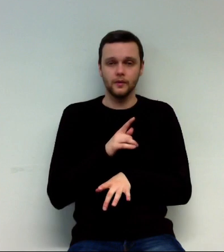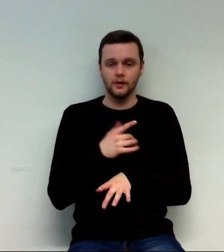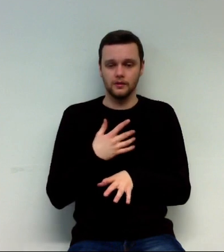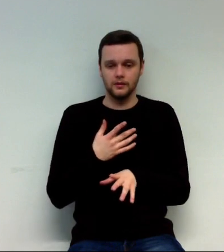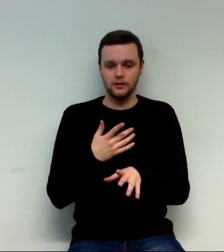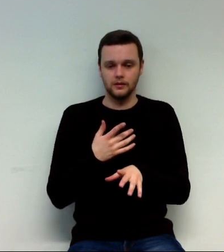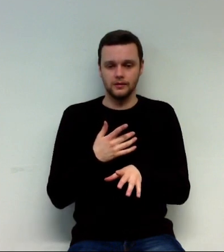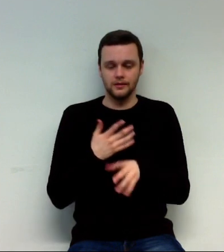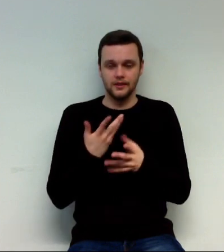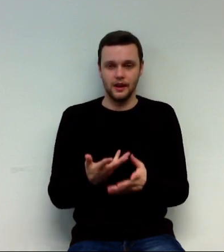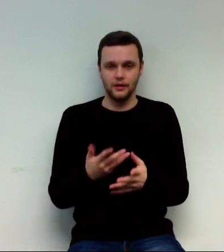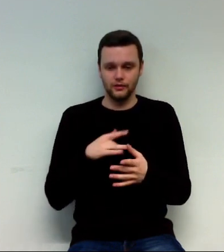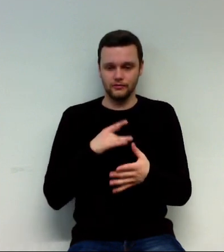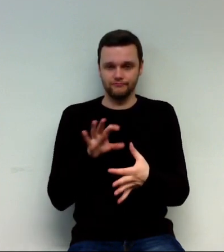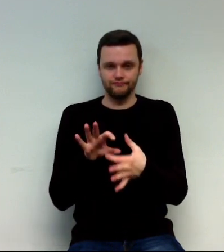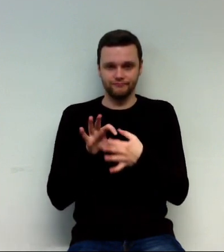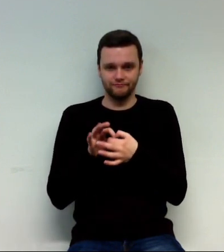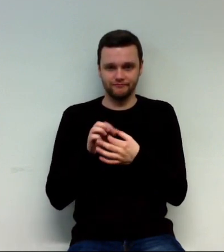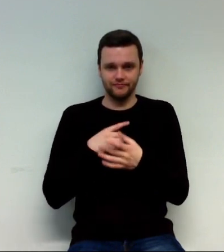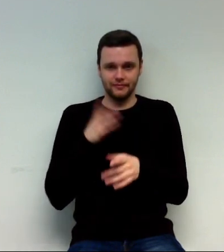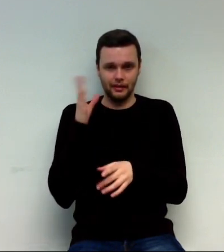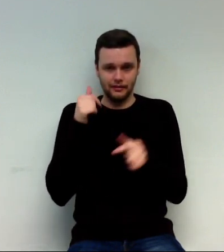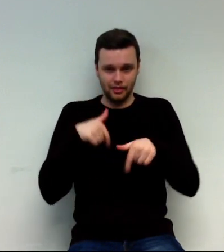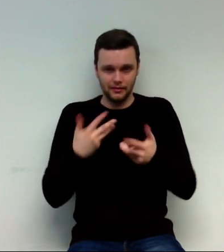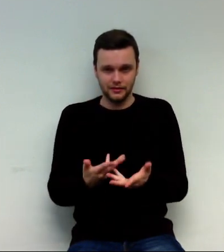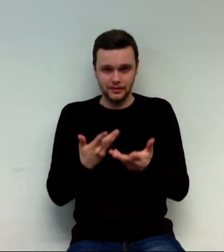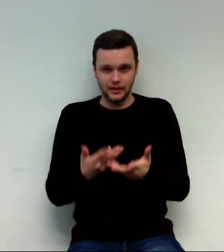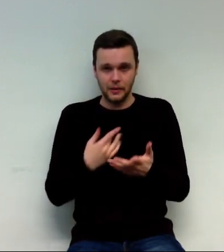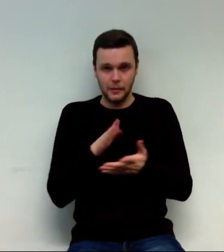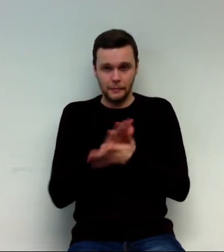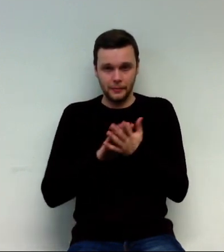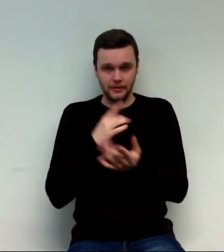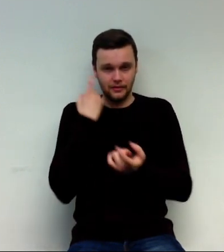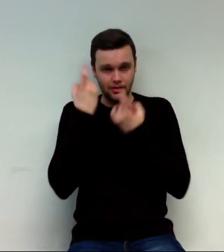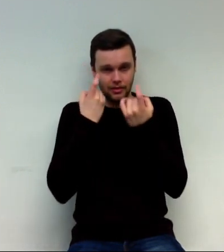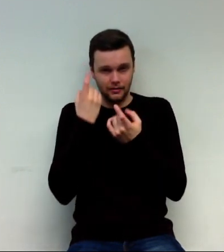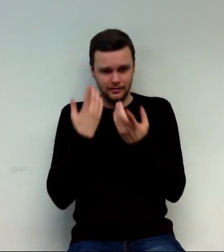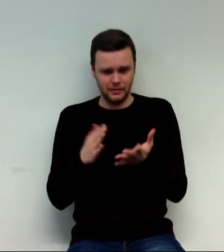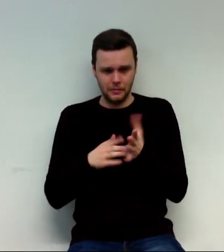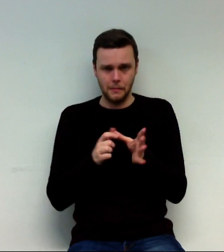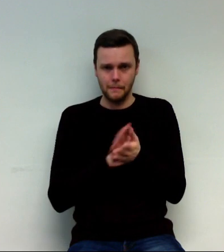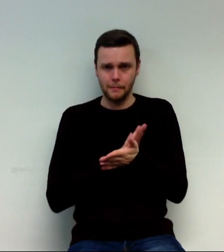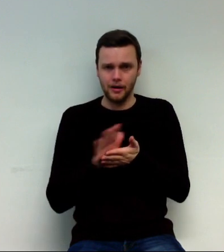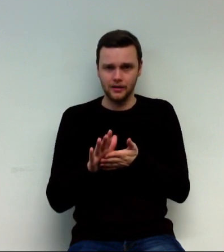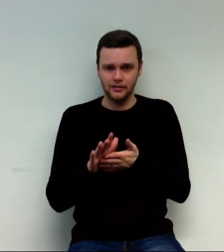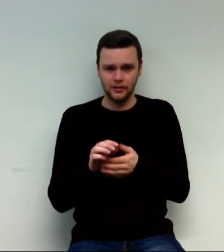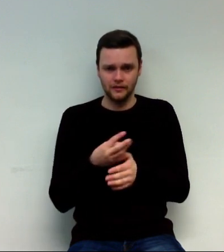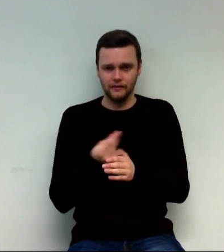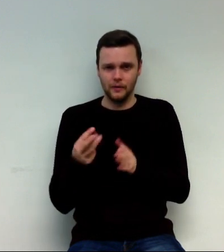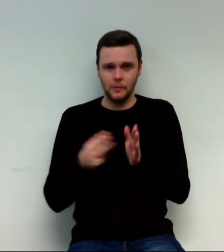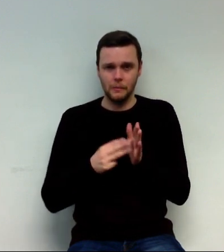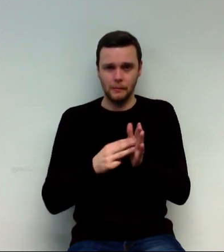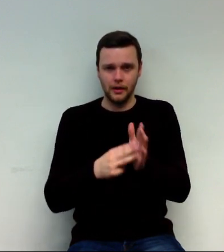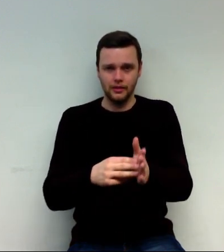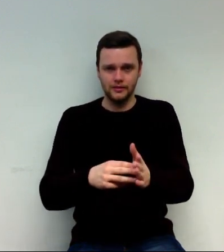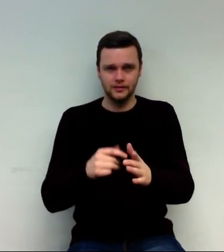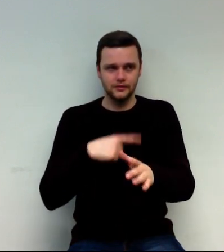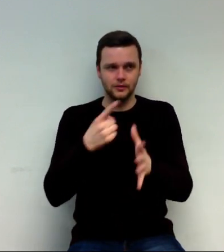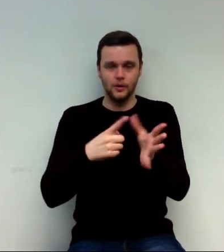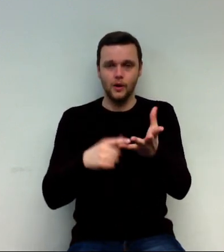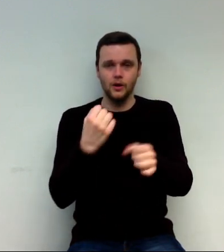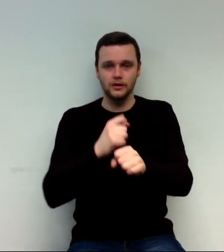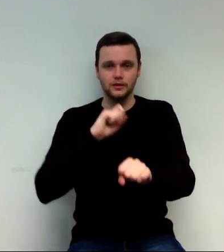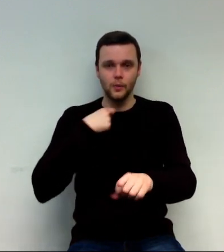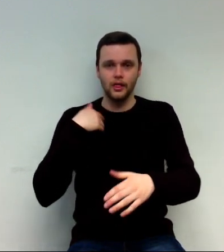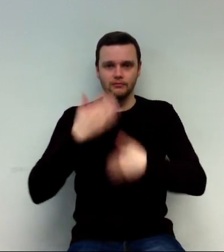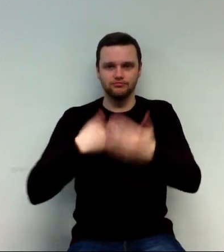in and thinking about this in March is a really great starting point, because there's still the months up until August will fly by, but